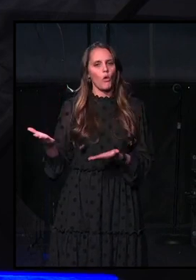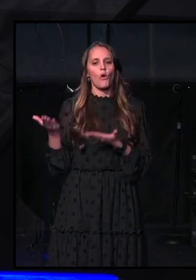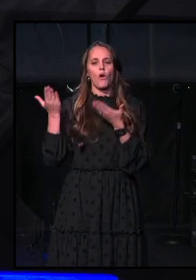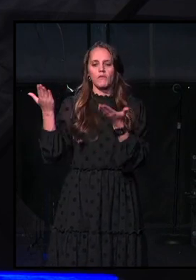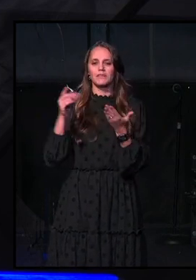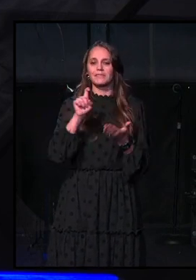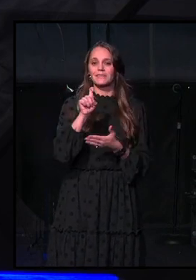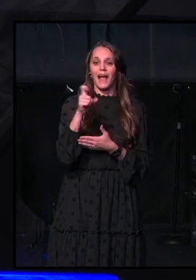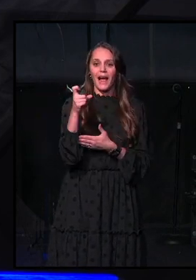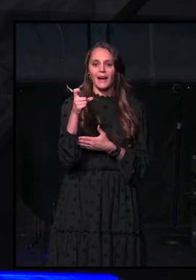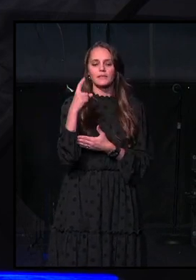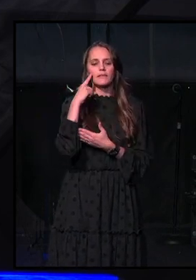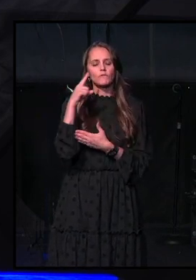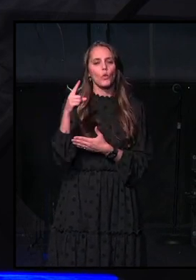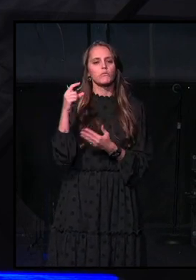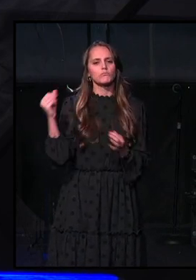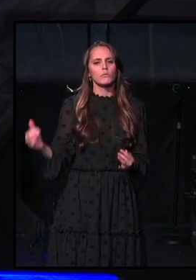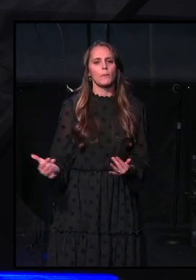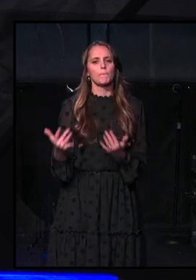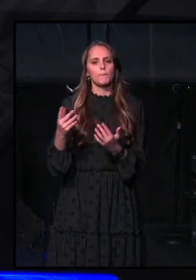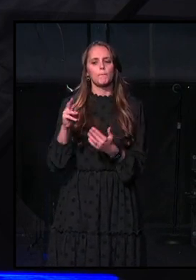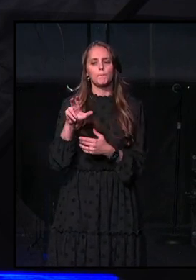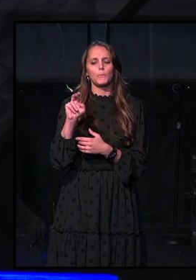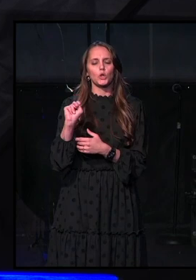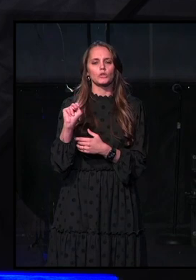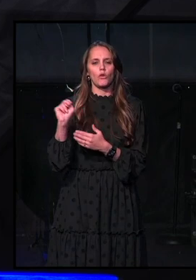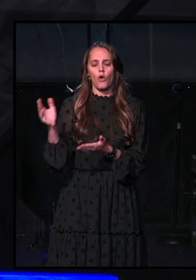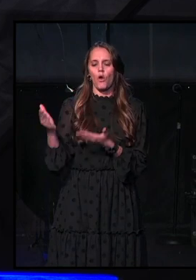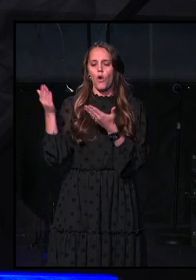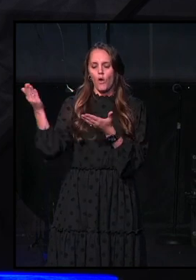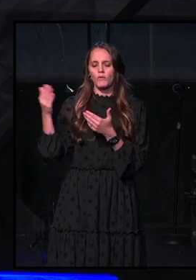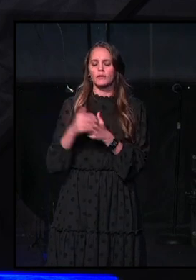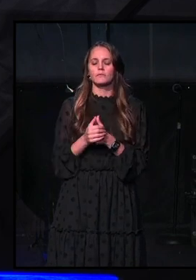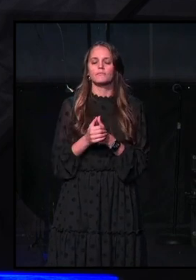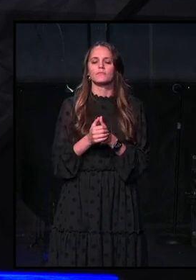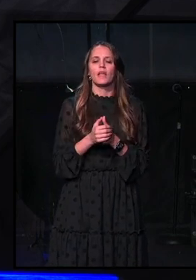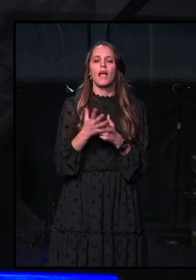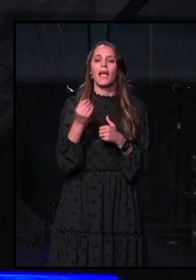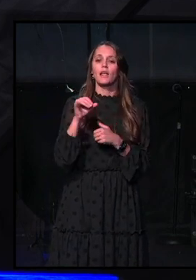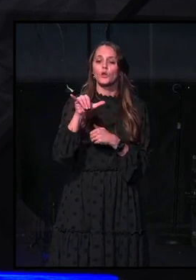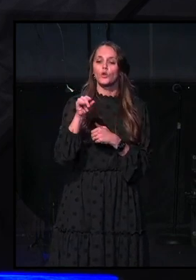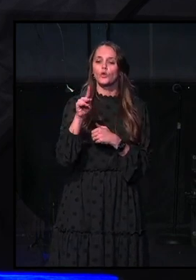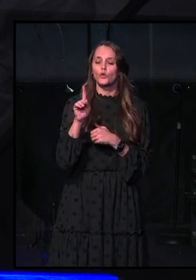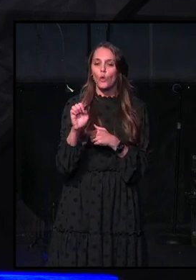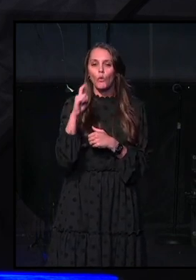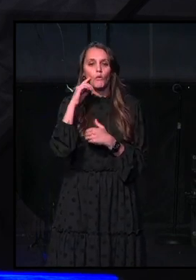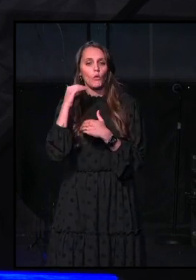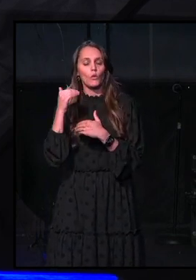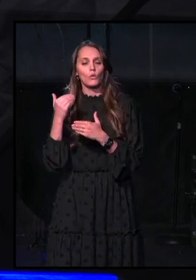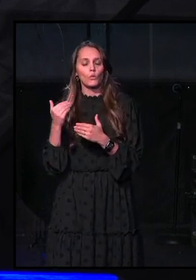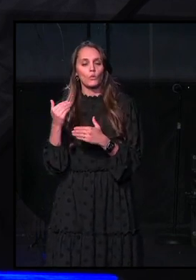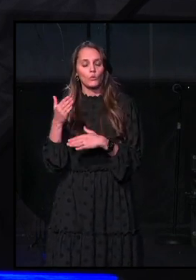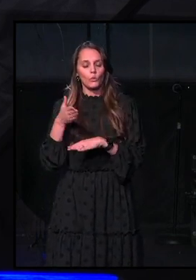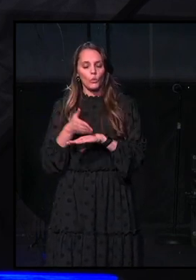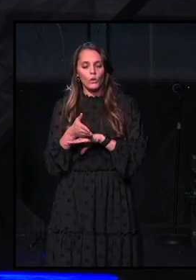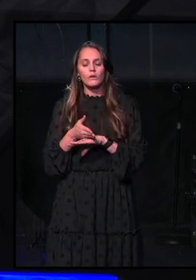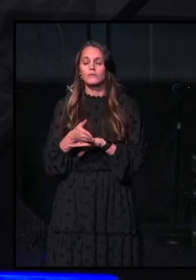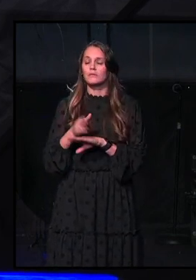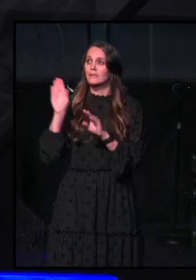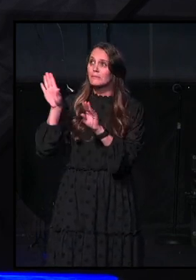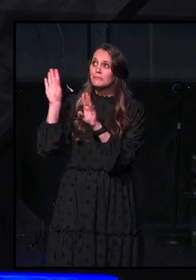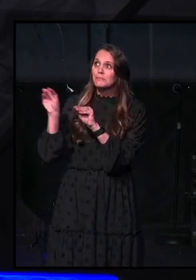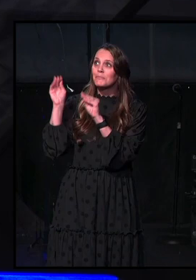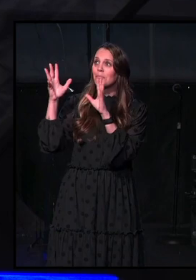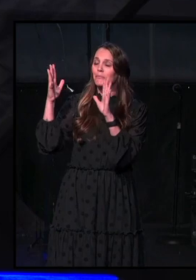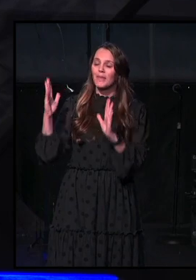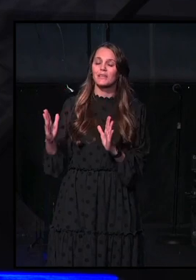the burnt offering, and here are threshing sledges and ox yokes for the wood. Your majesty, Arana